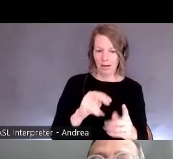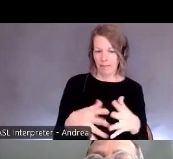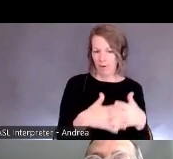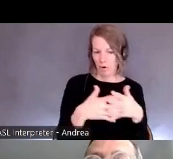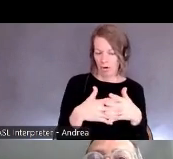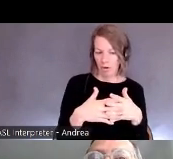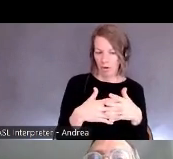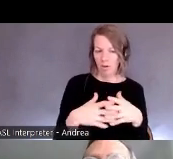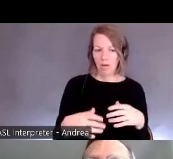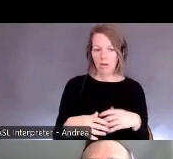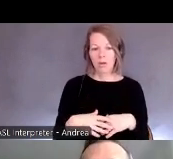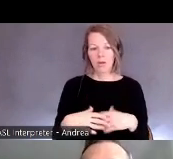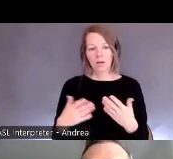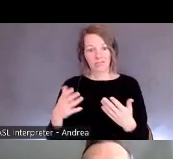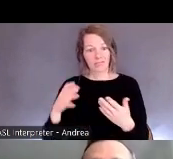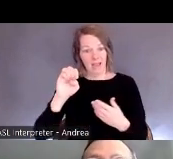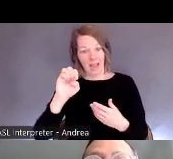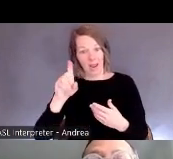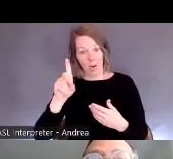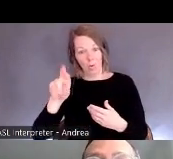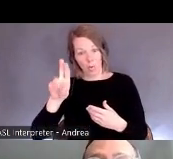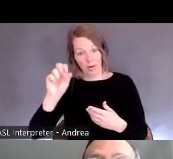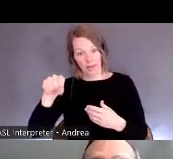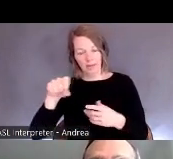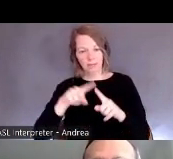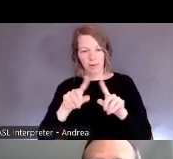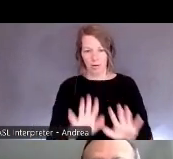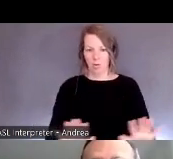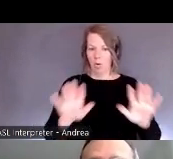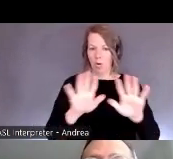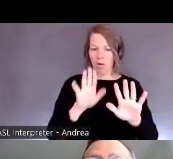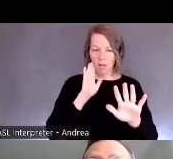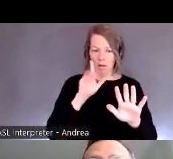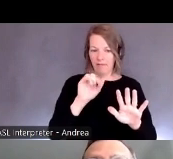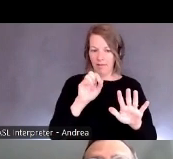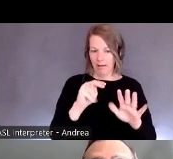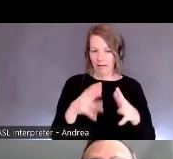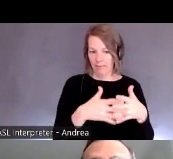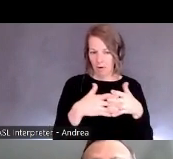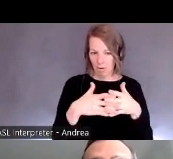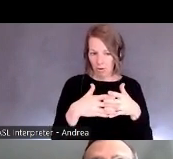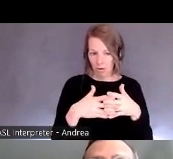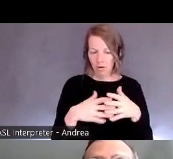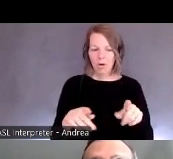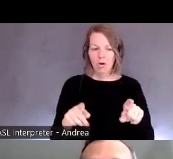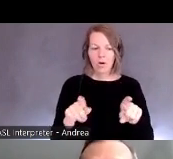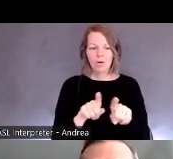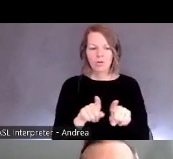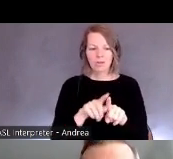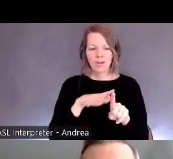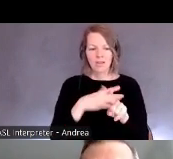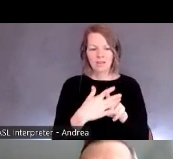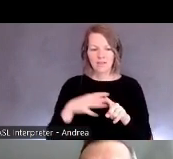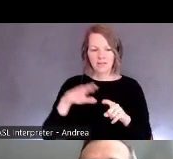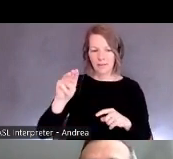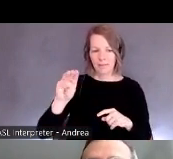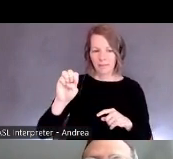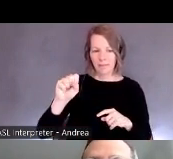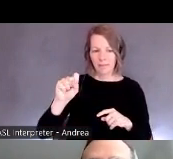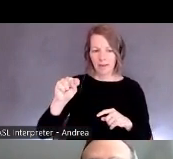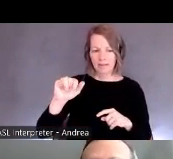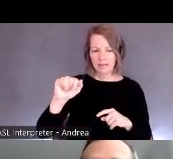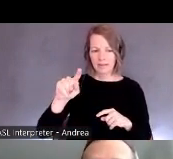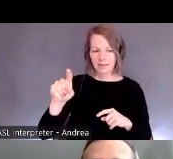speaking about Ecuador, but they are already speaking about what happens in all Latin America. They also speak about the context of mestizaje, which is the